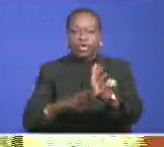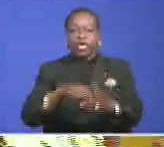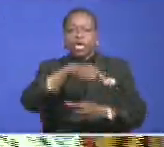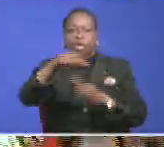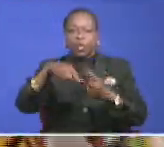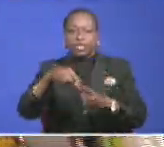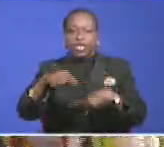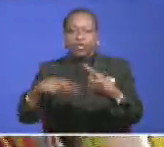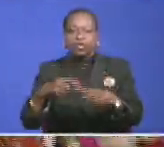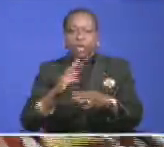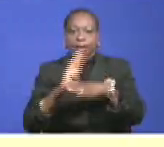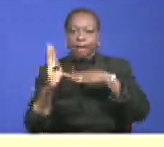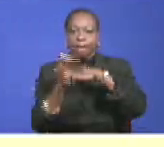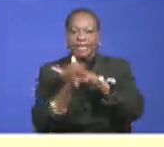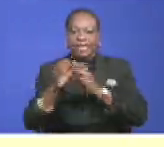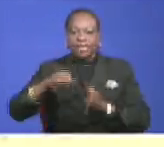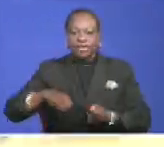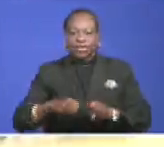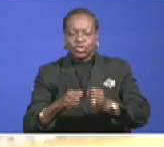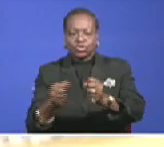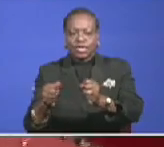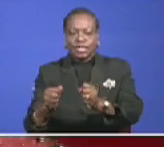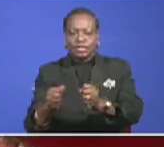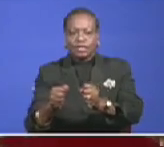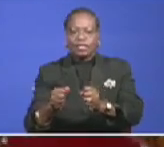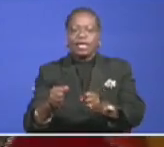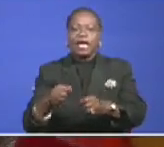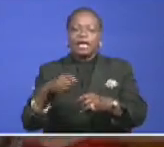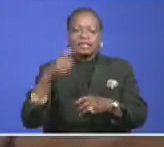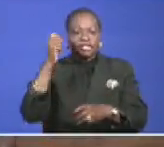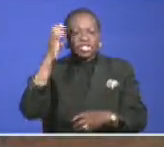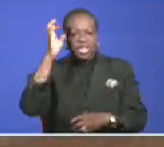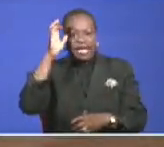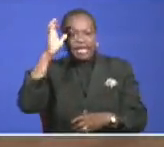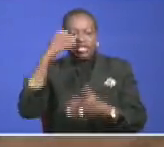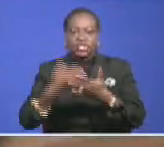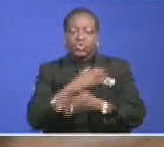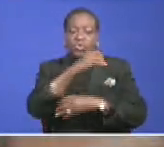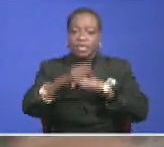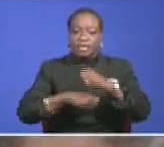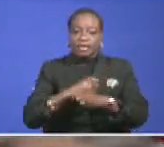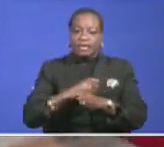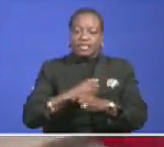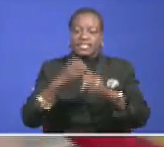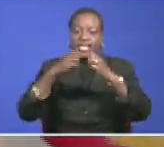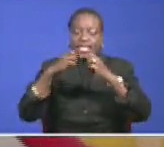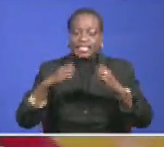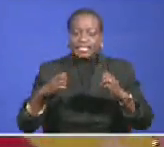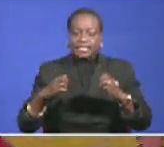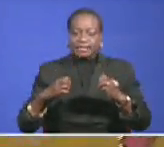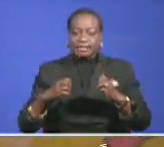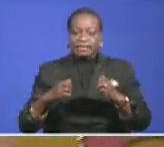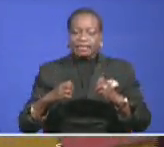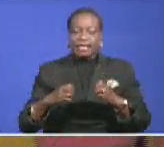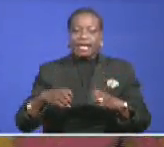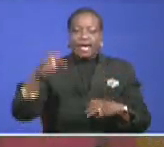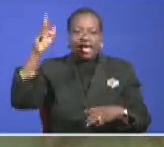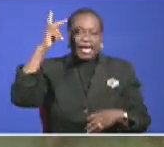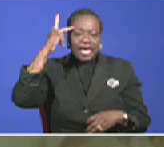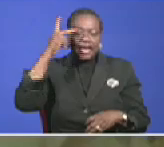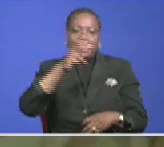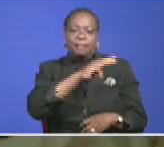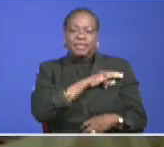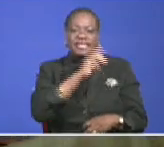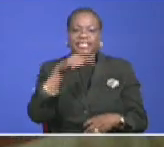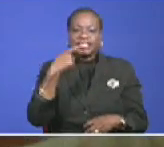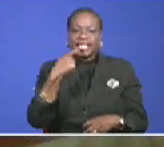celebration of days that will highlight everything from Chinese New Year to Easter. Designer and builder Carlisle Minnis says the group has some of the best